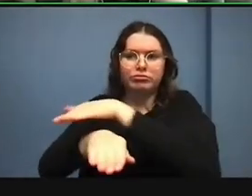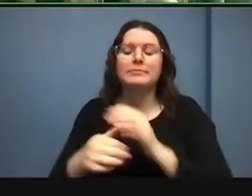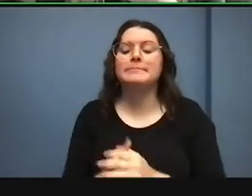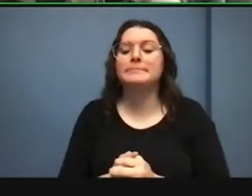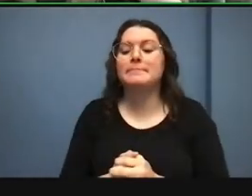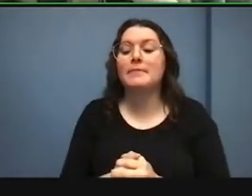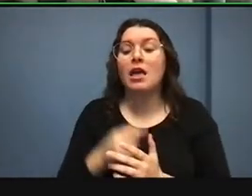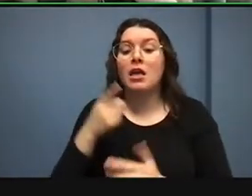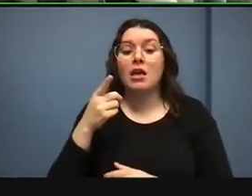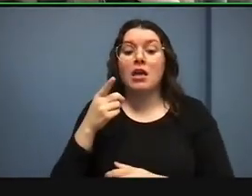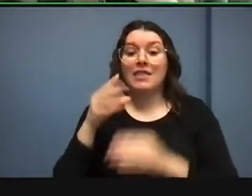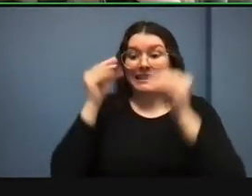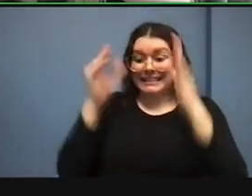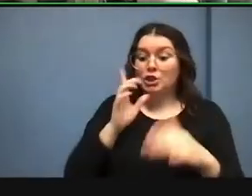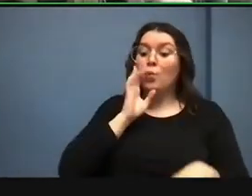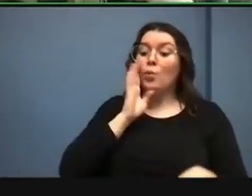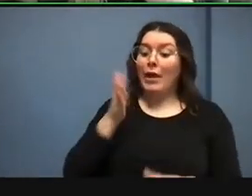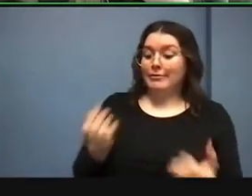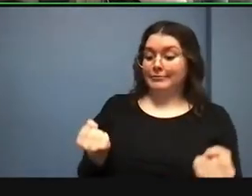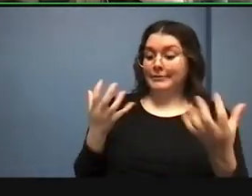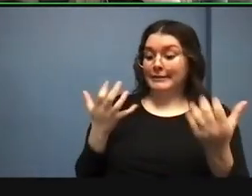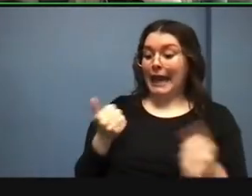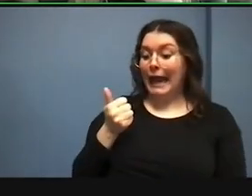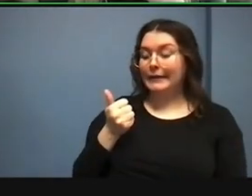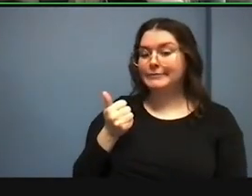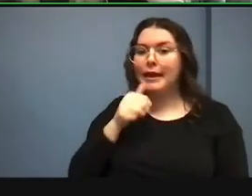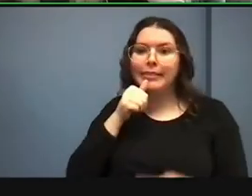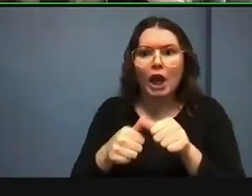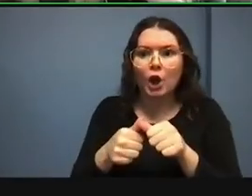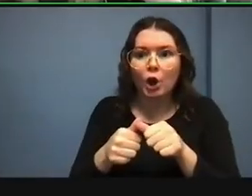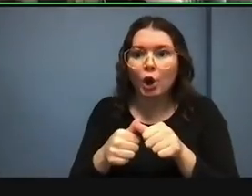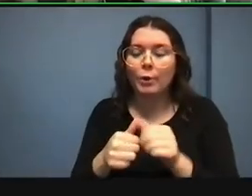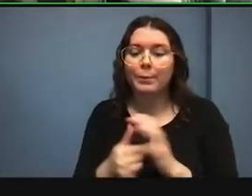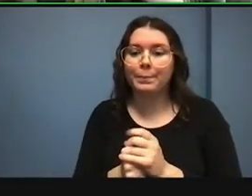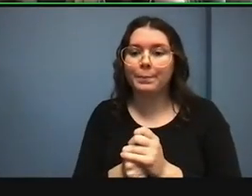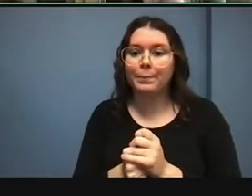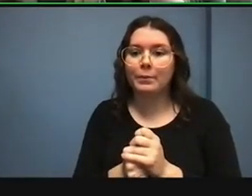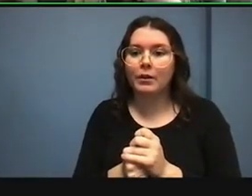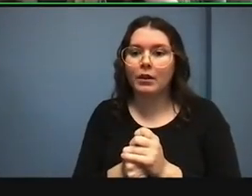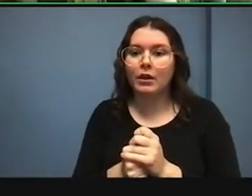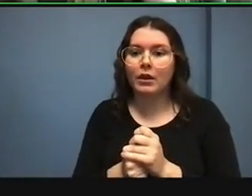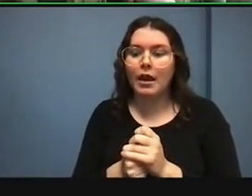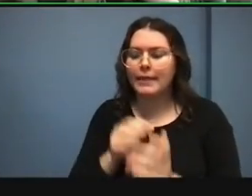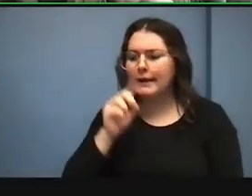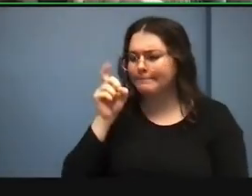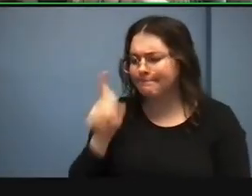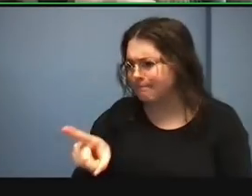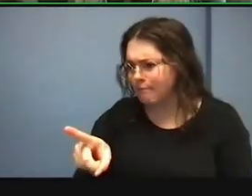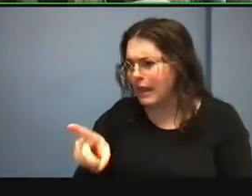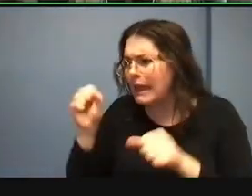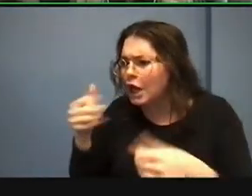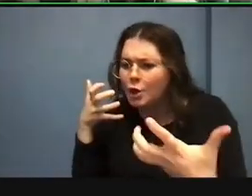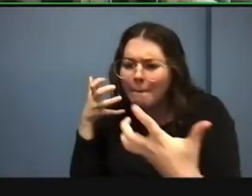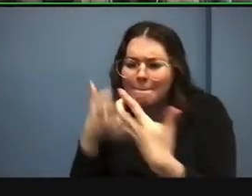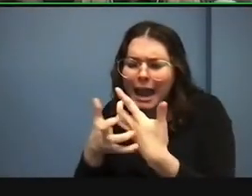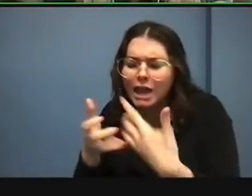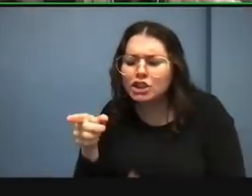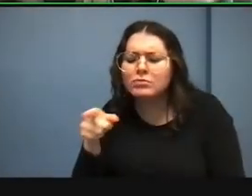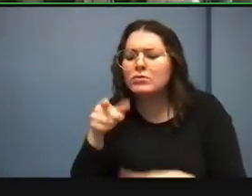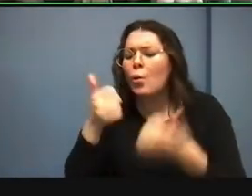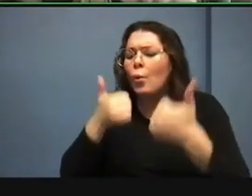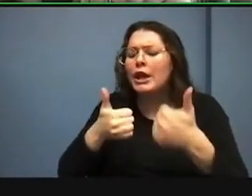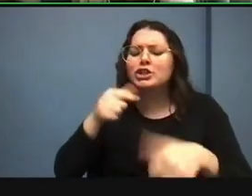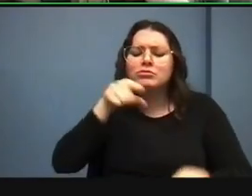to sign a letter to your child and then ask your child to match on one of those